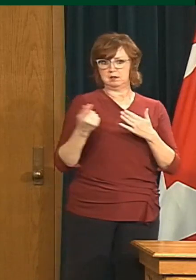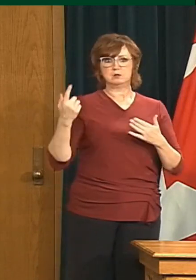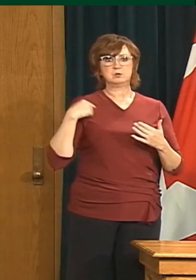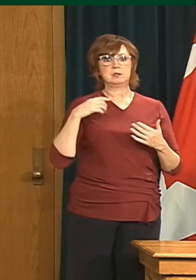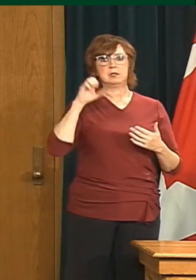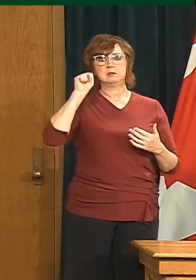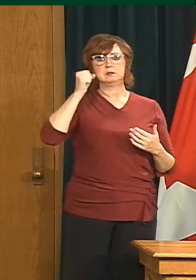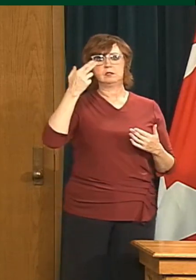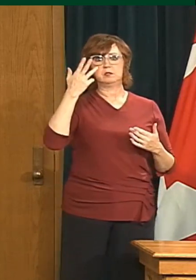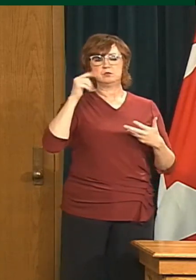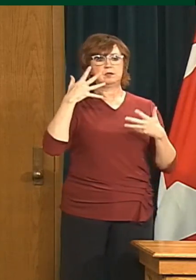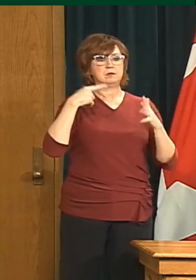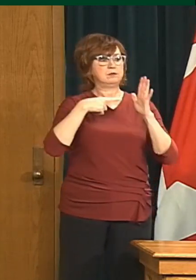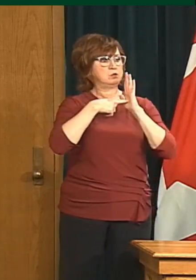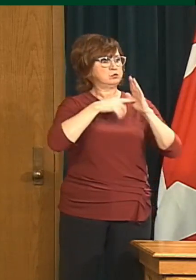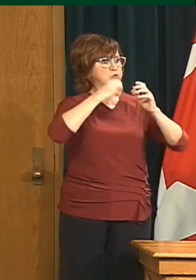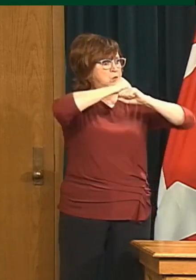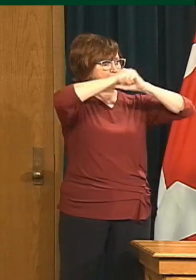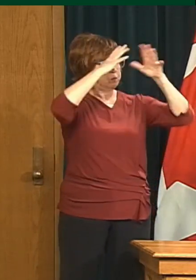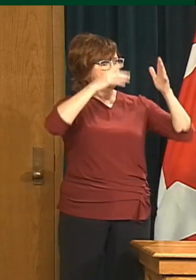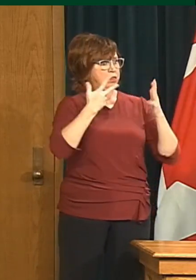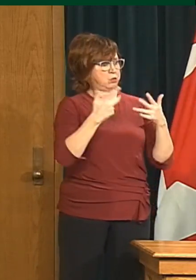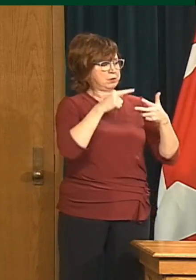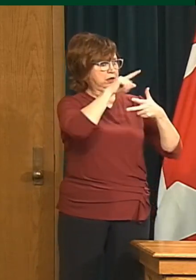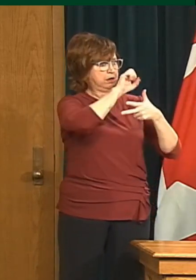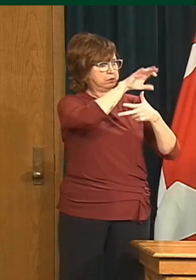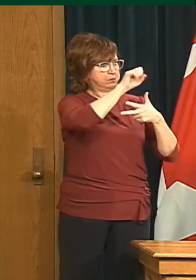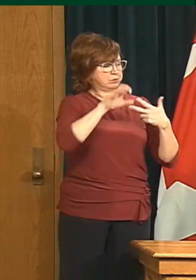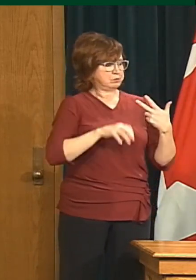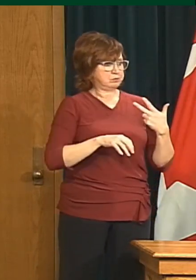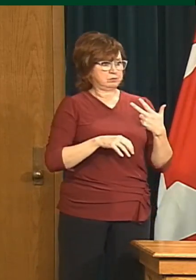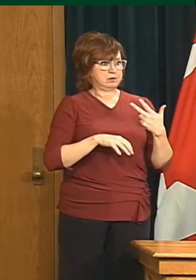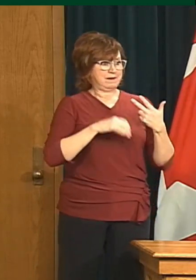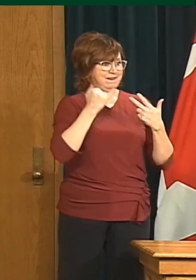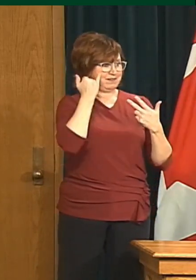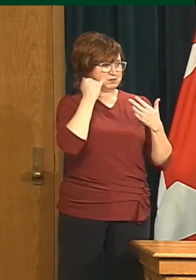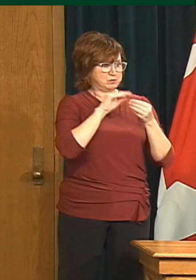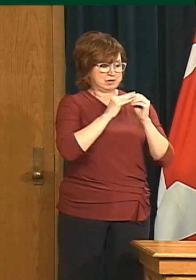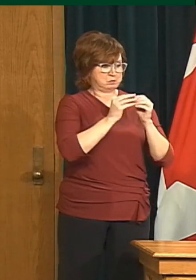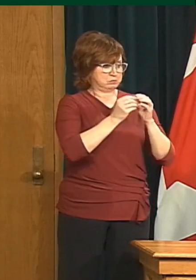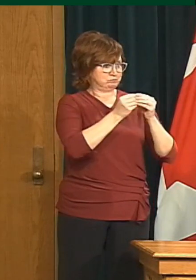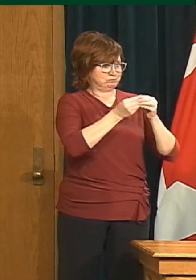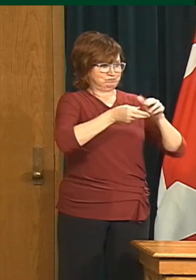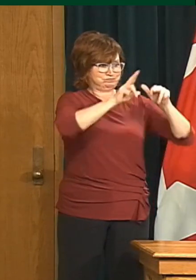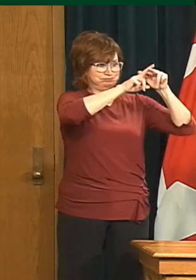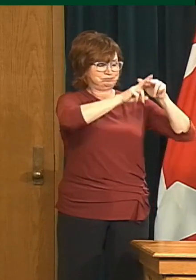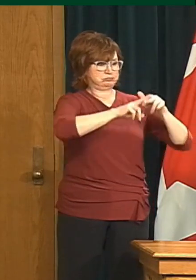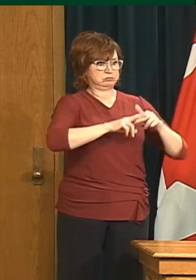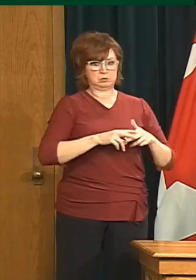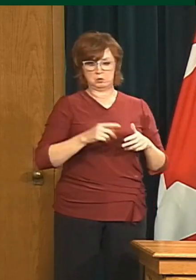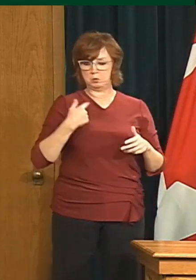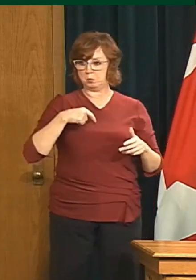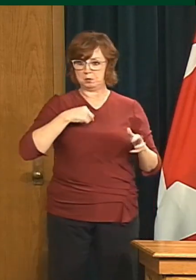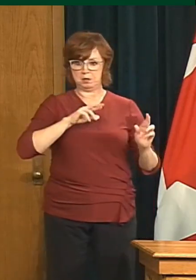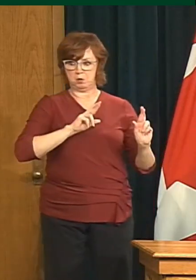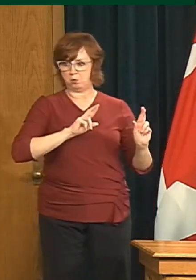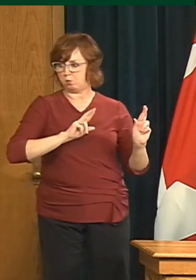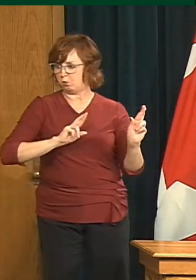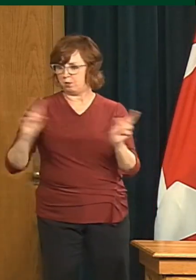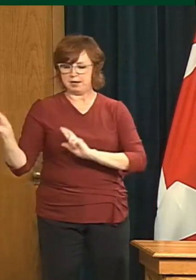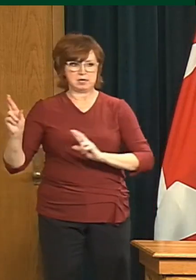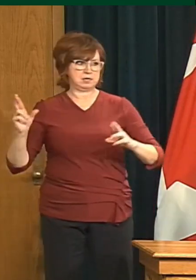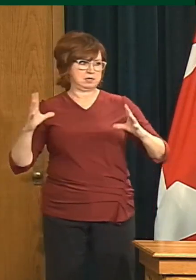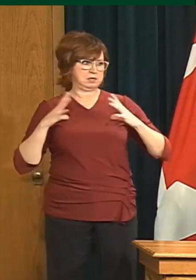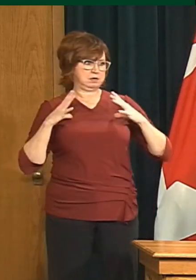week, and they are preparing for whatever might come at us from a healthcare perspective. So the resources are there. The resources with respect to